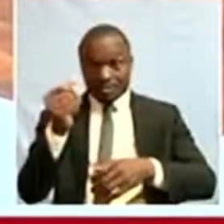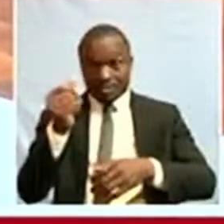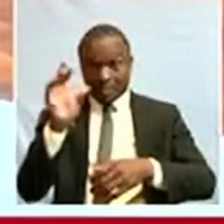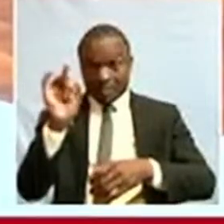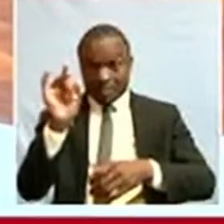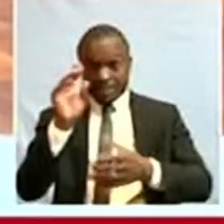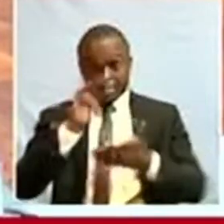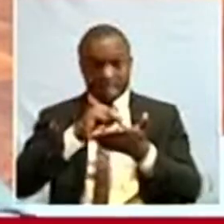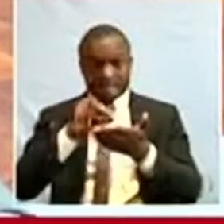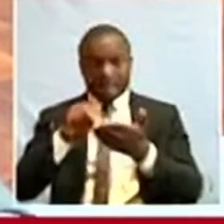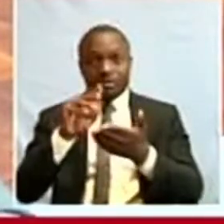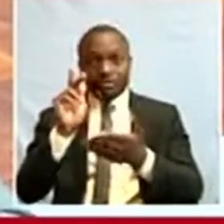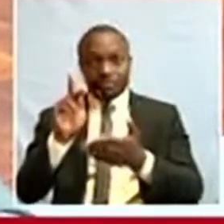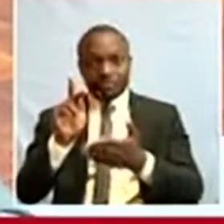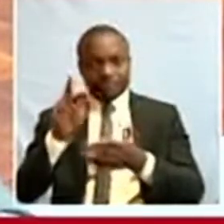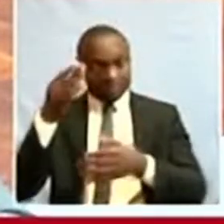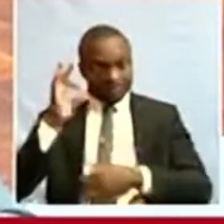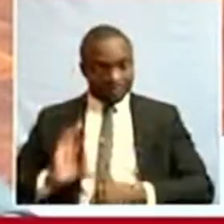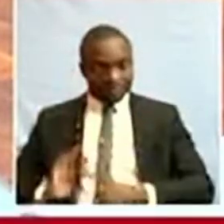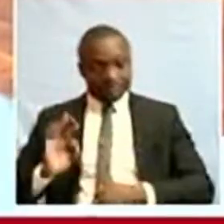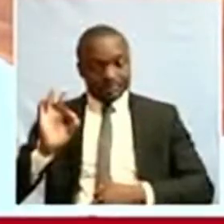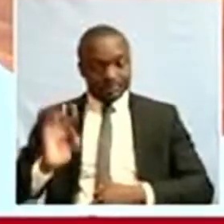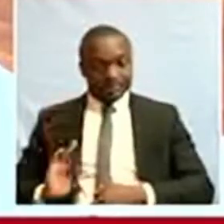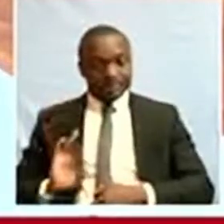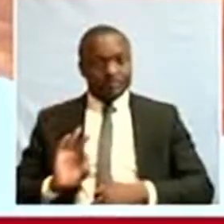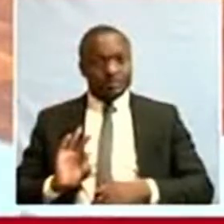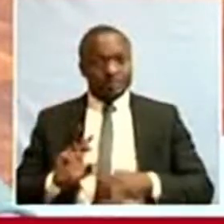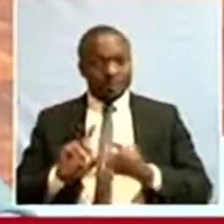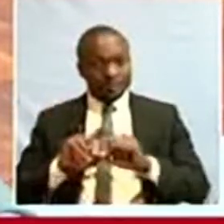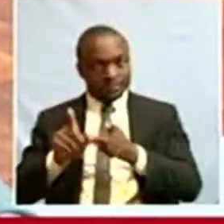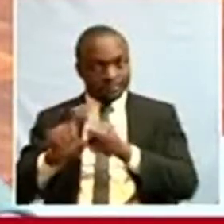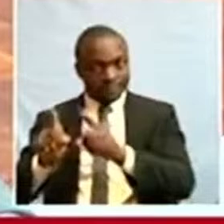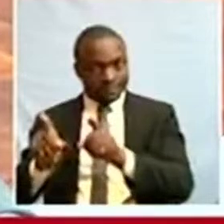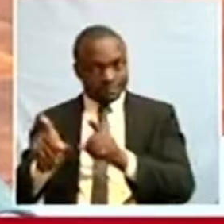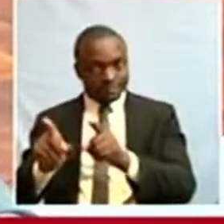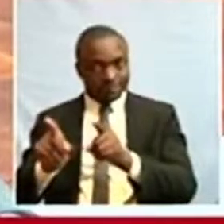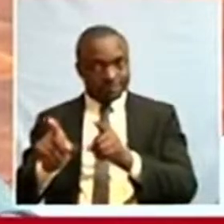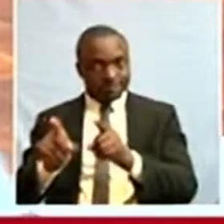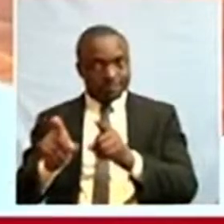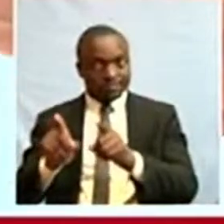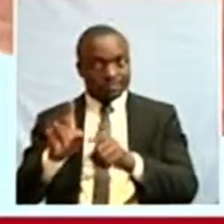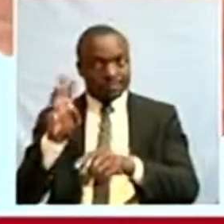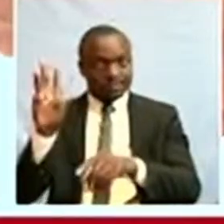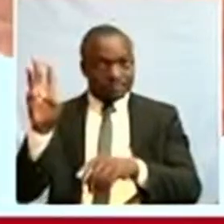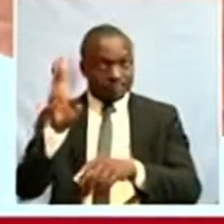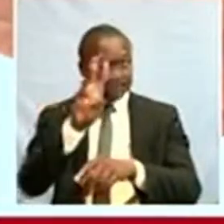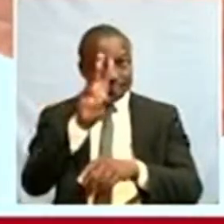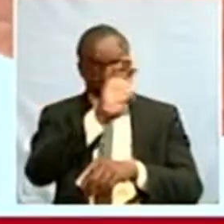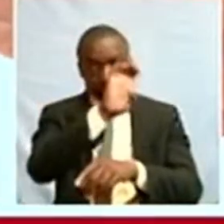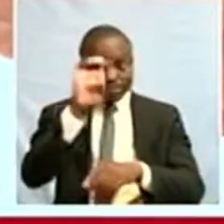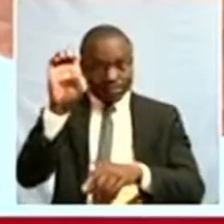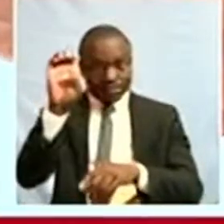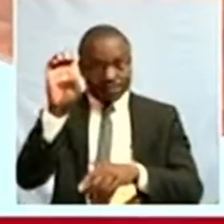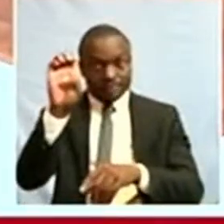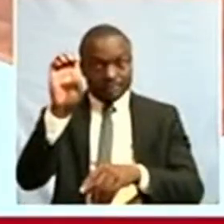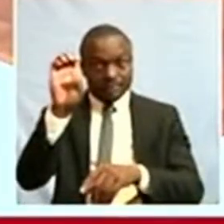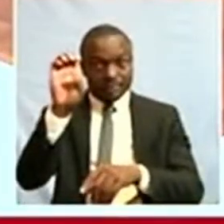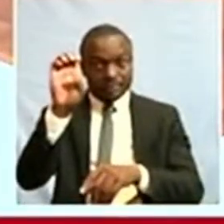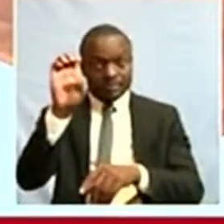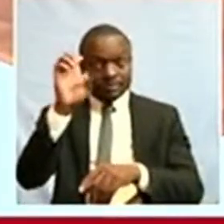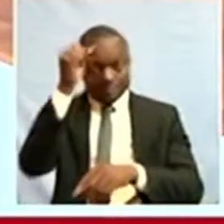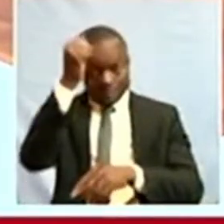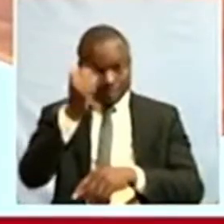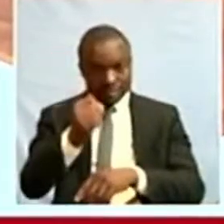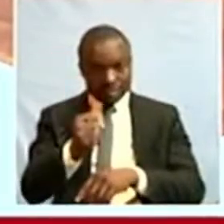kwacha in terms of beneficiaries dotted around Western, Southern, Eastern, Muchinga and